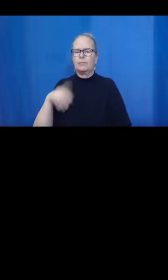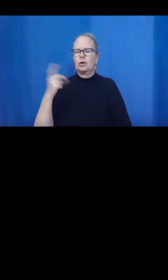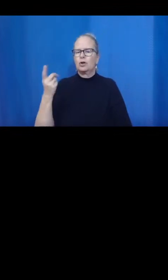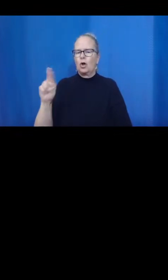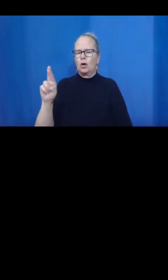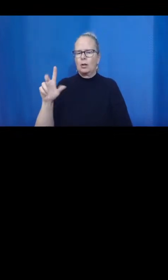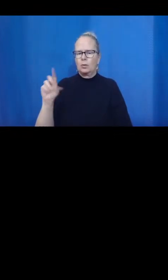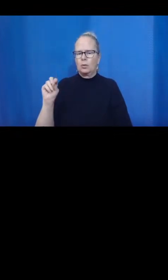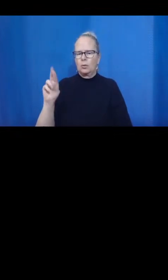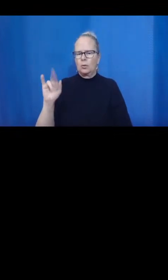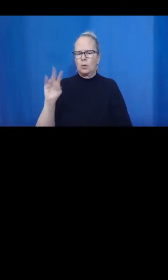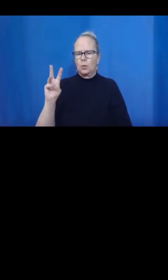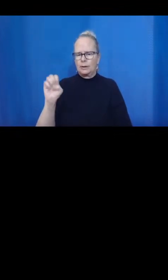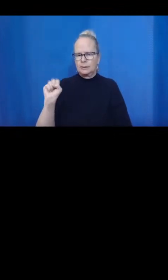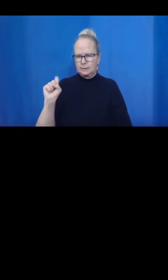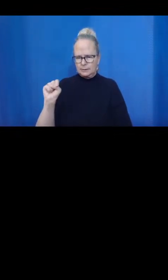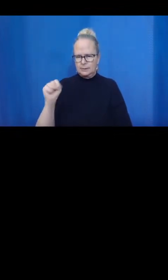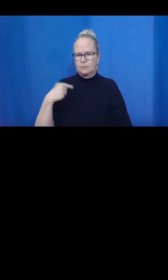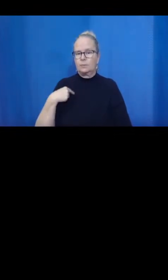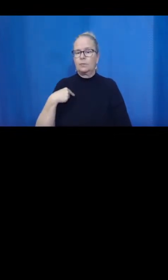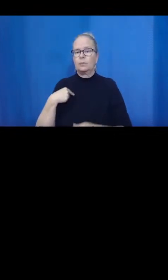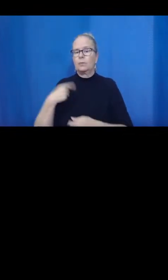Edmonton.